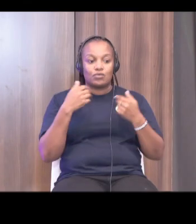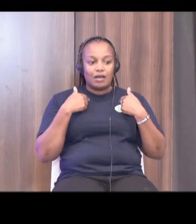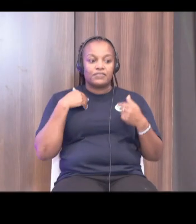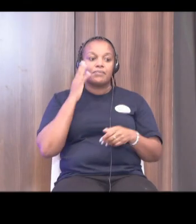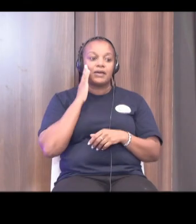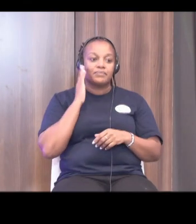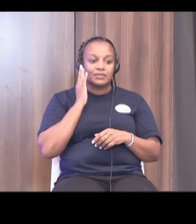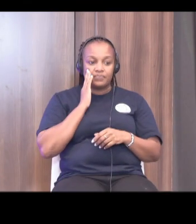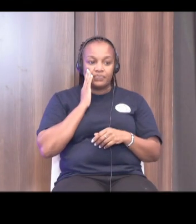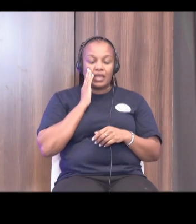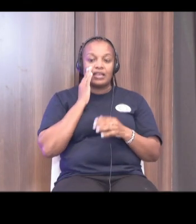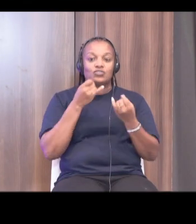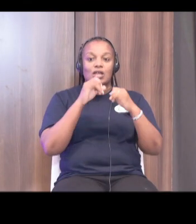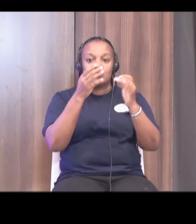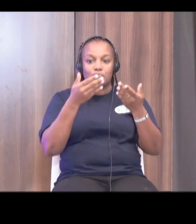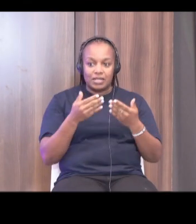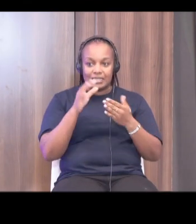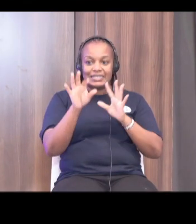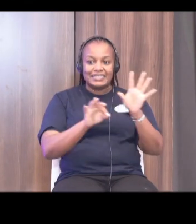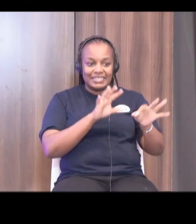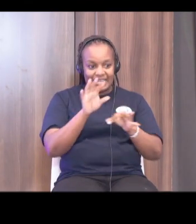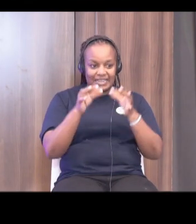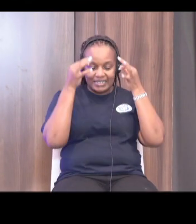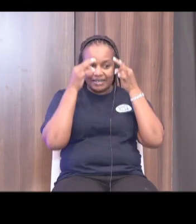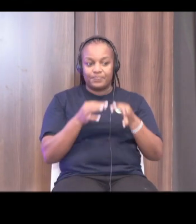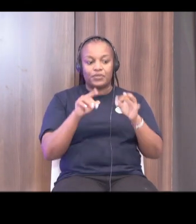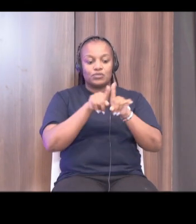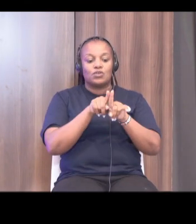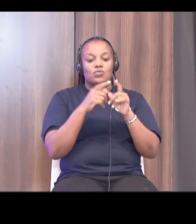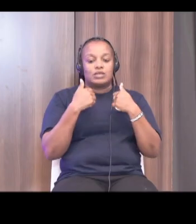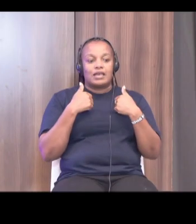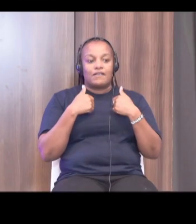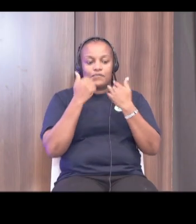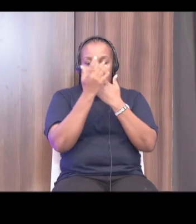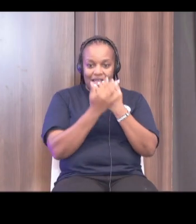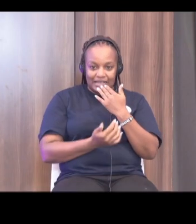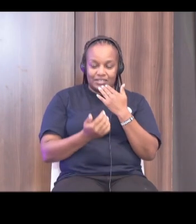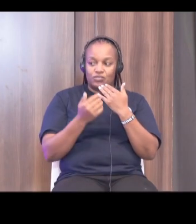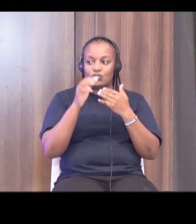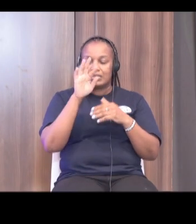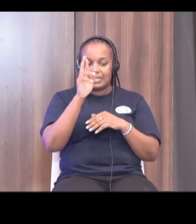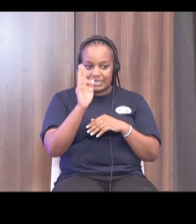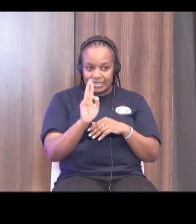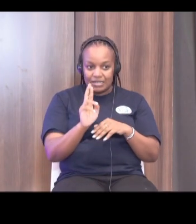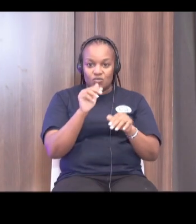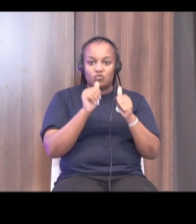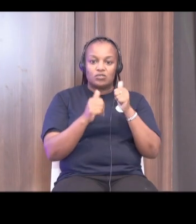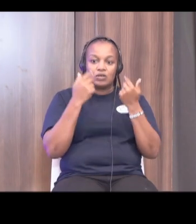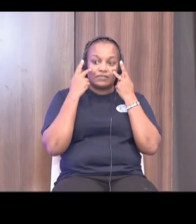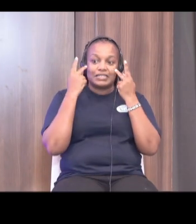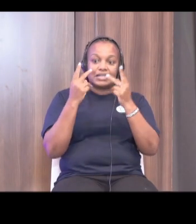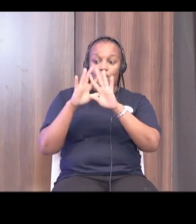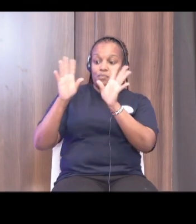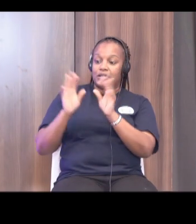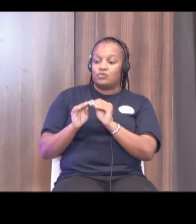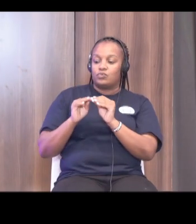the criteria determined. Then we have, of course, blood draws. As you can see, if visit 0 and 1 are combined, it would be